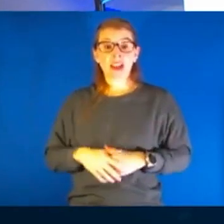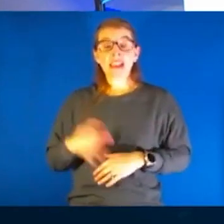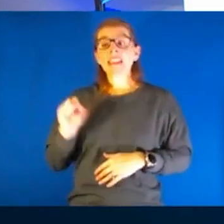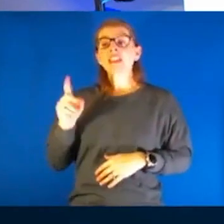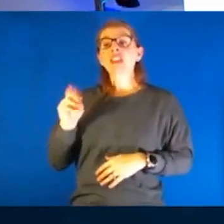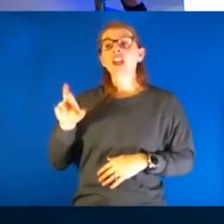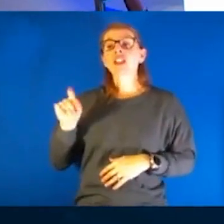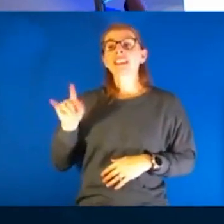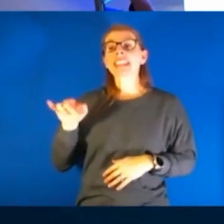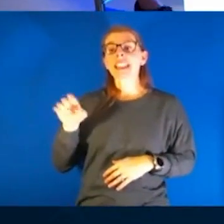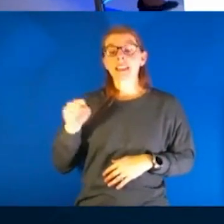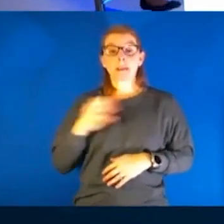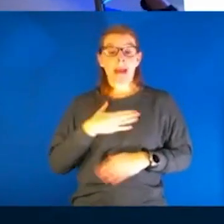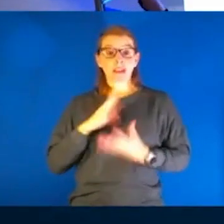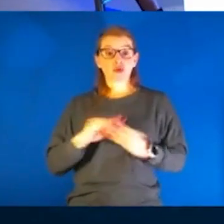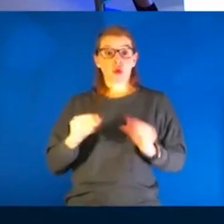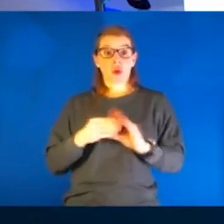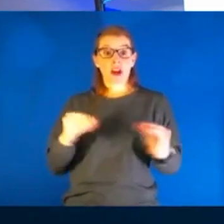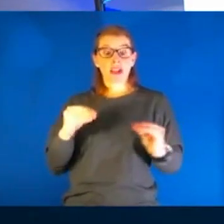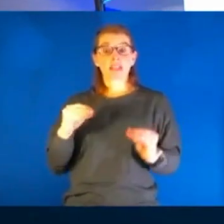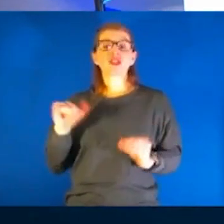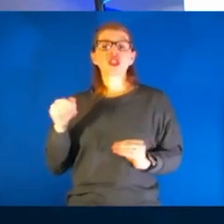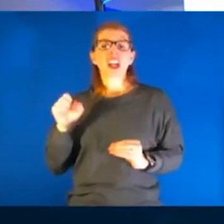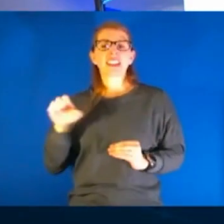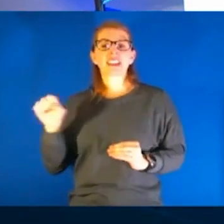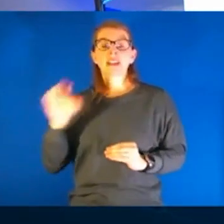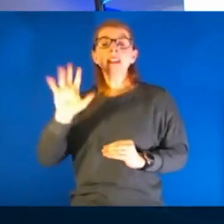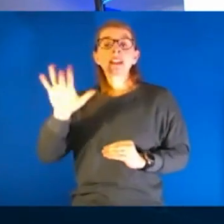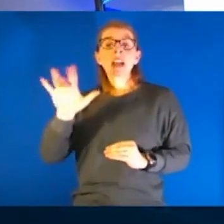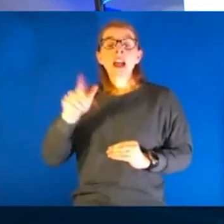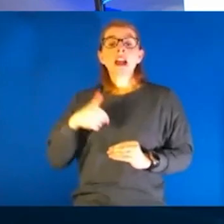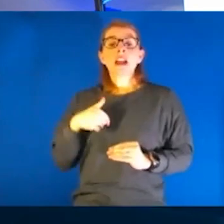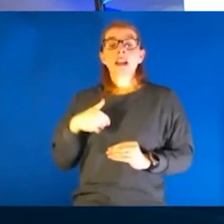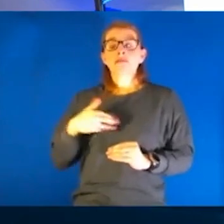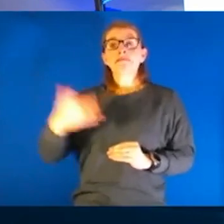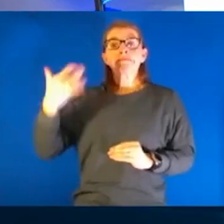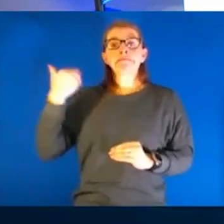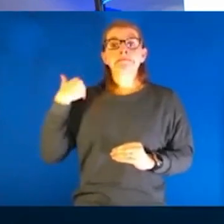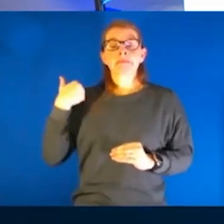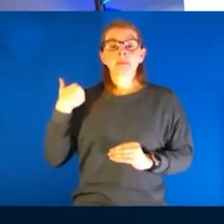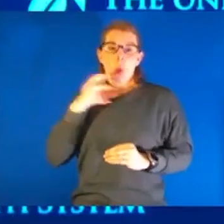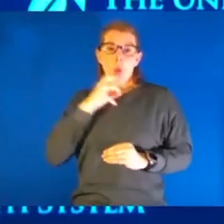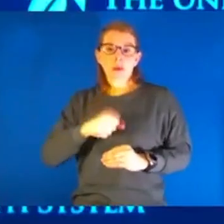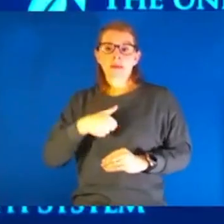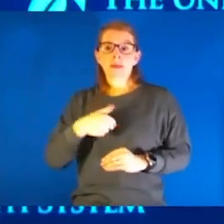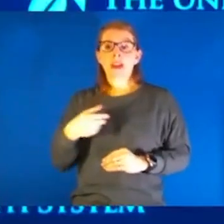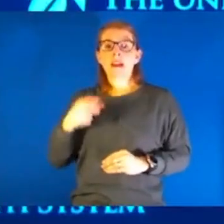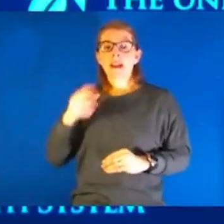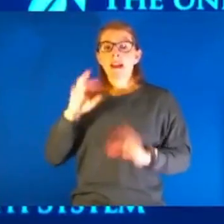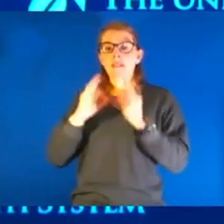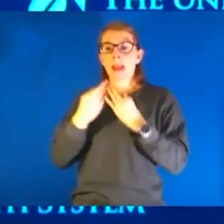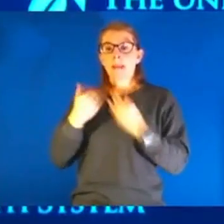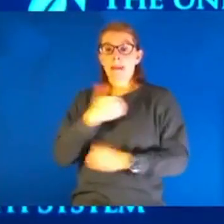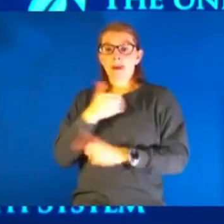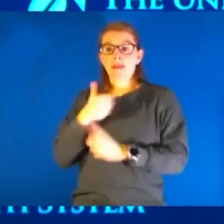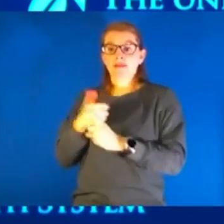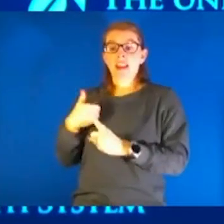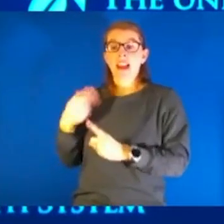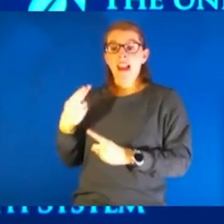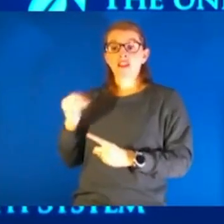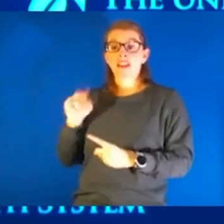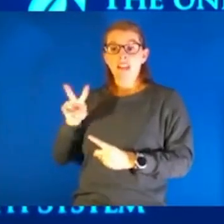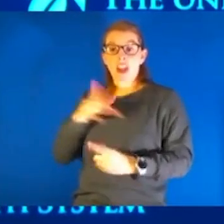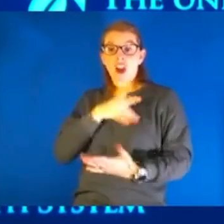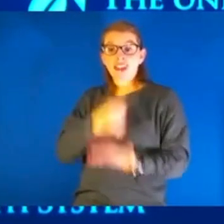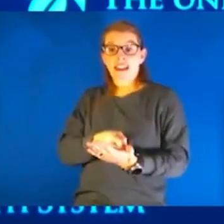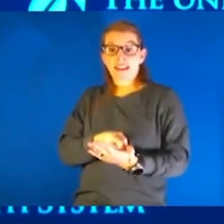A number of years ago, again, I'm old, I had a family member who had HIV and had a heart attack, and